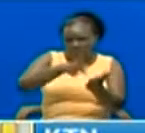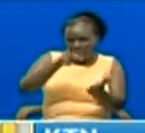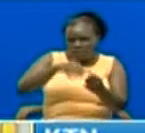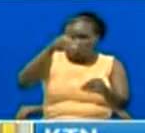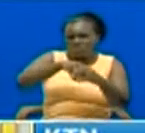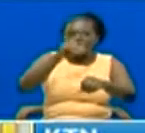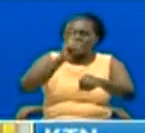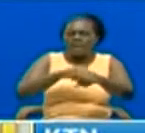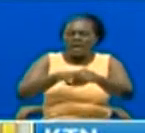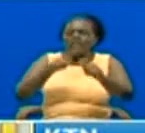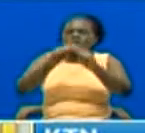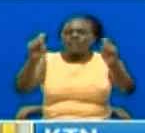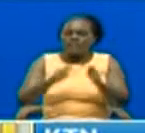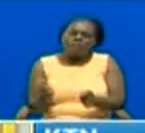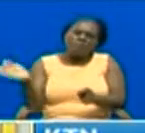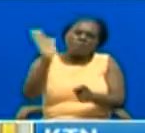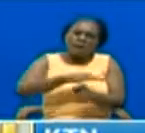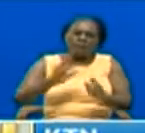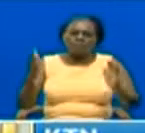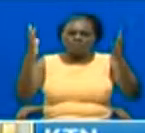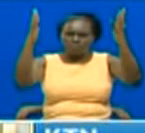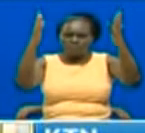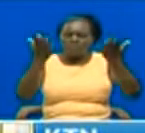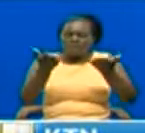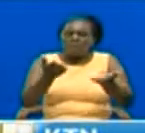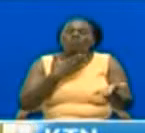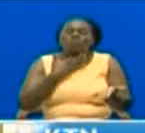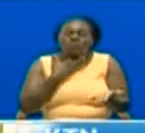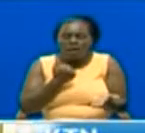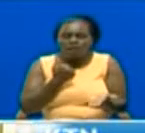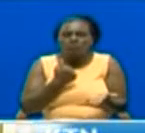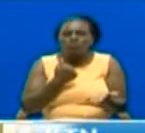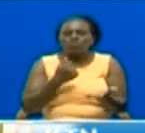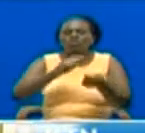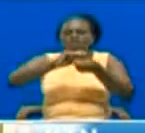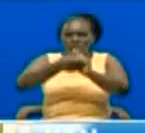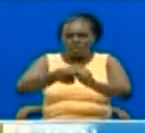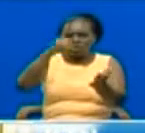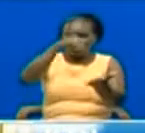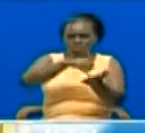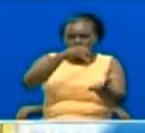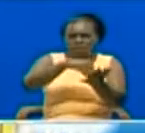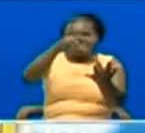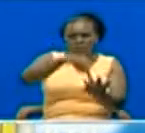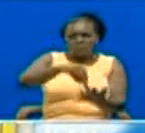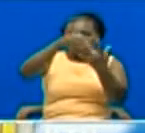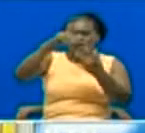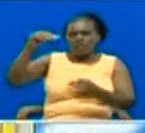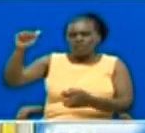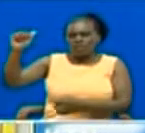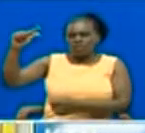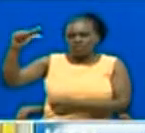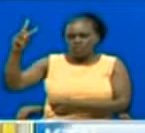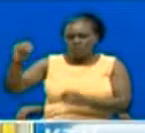and the club returns to its former glory. The stakeholders want to take drastic measures, including calling on a special general meeting